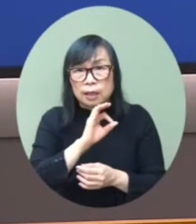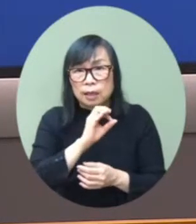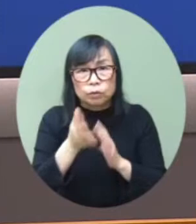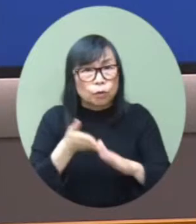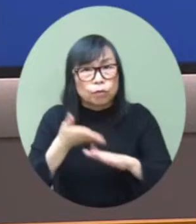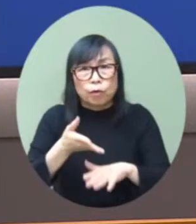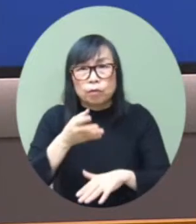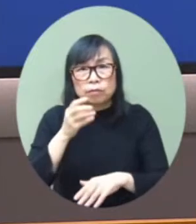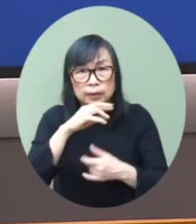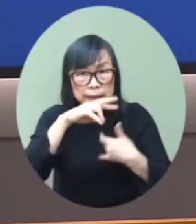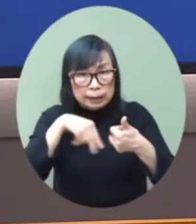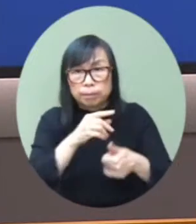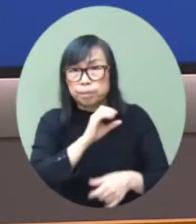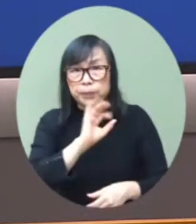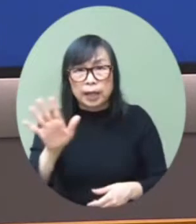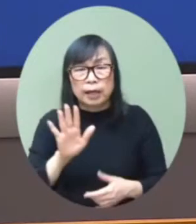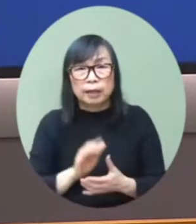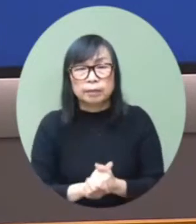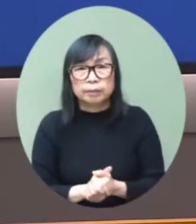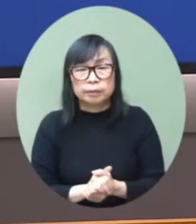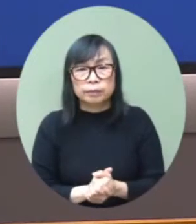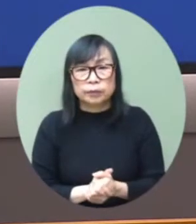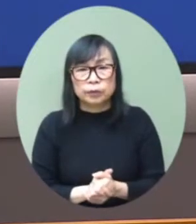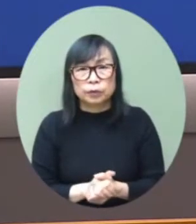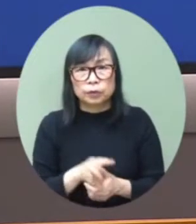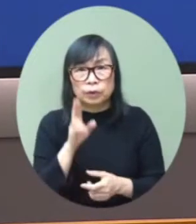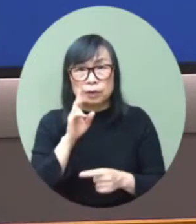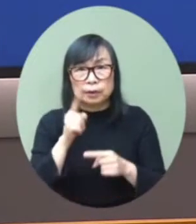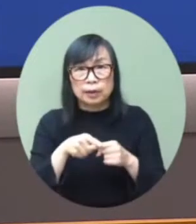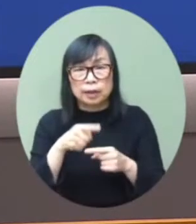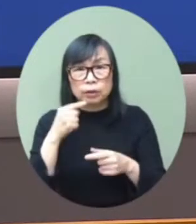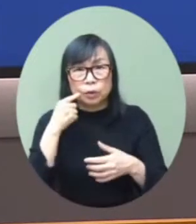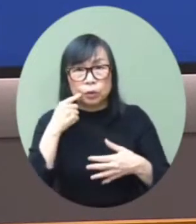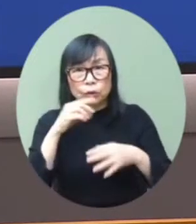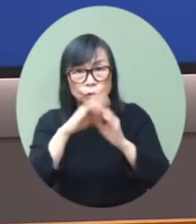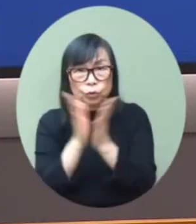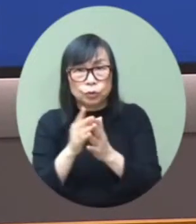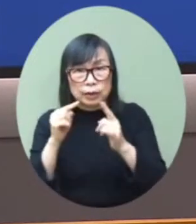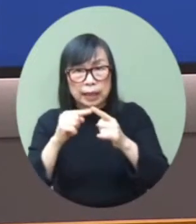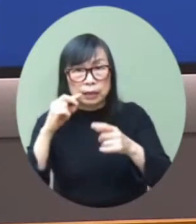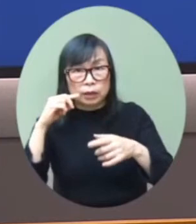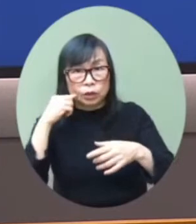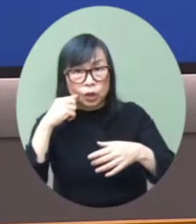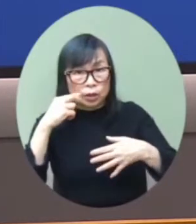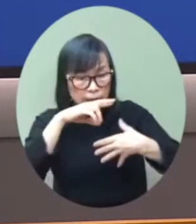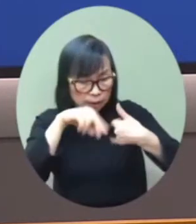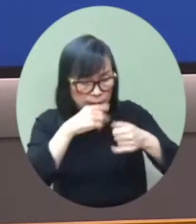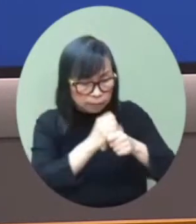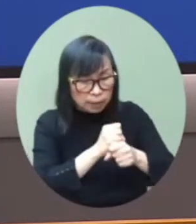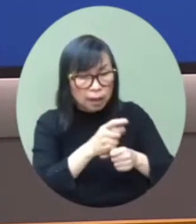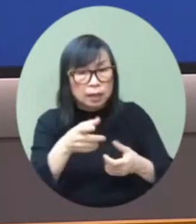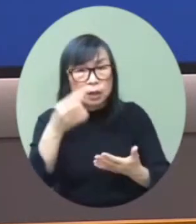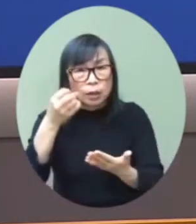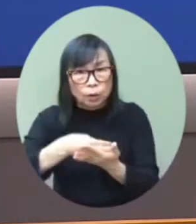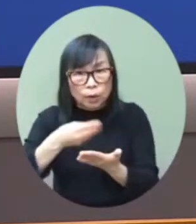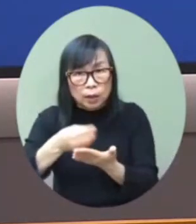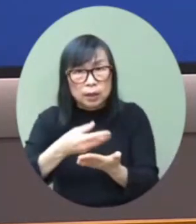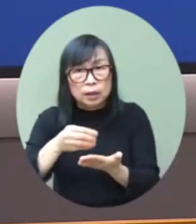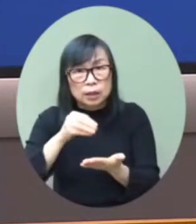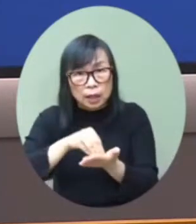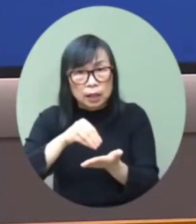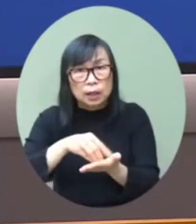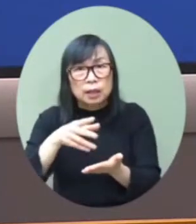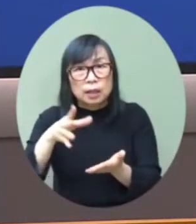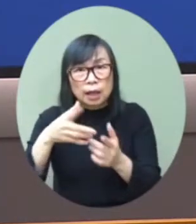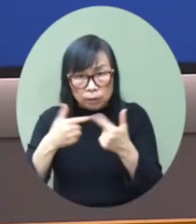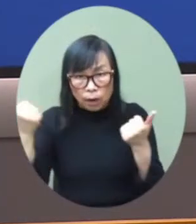a comprehensive universal test, the same rule will apply, because this rule is based on public health. It's not based on convenience or